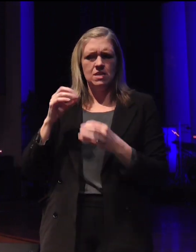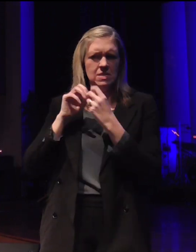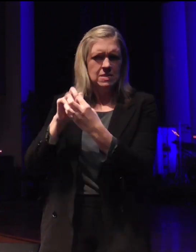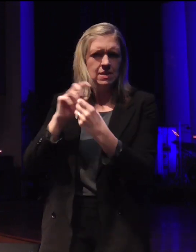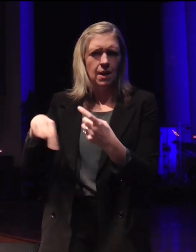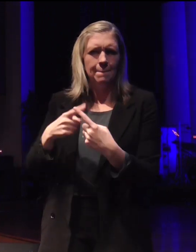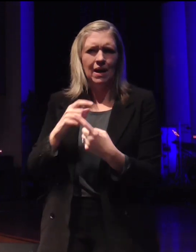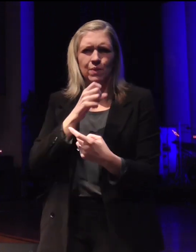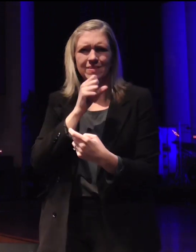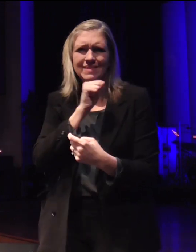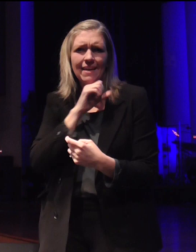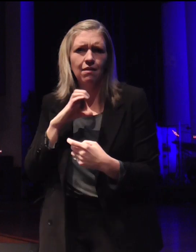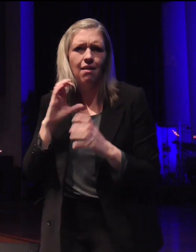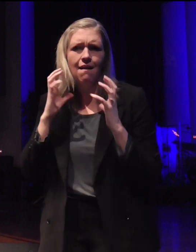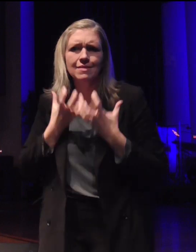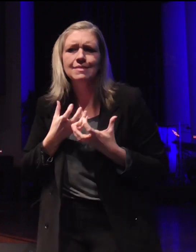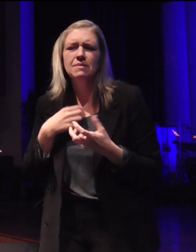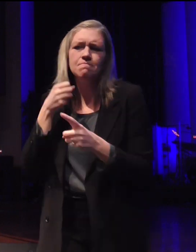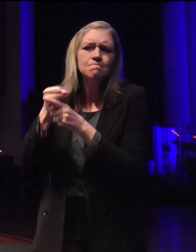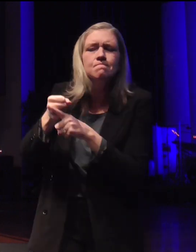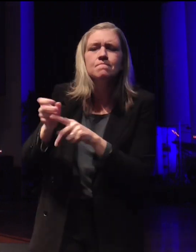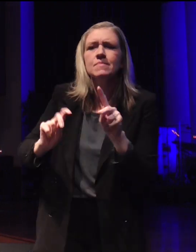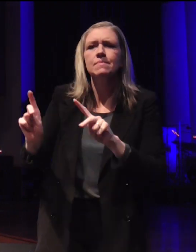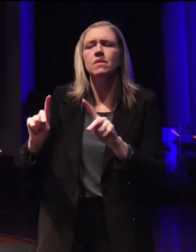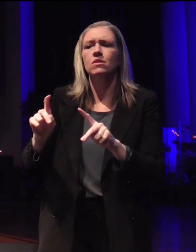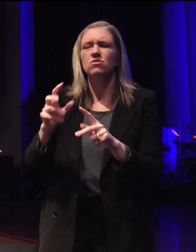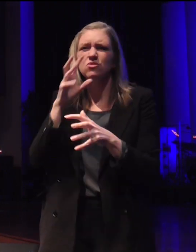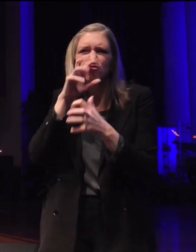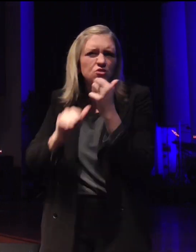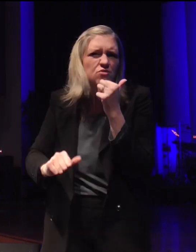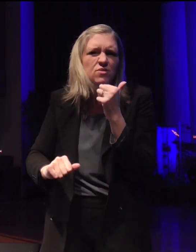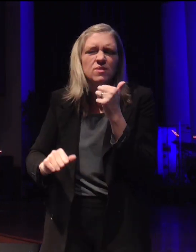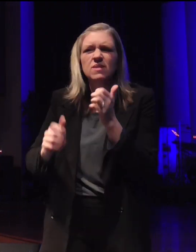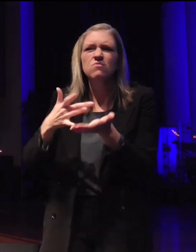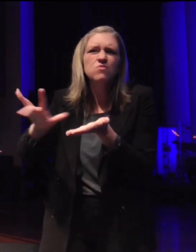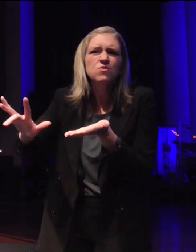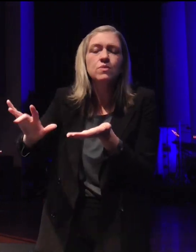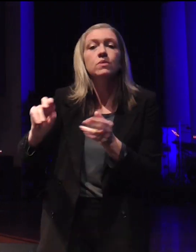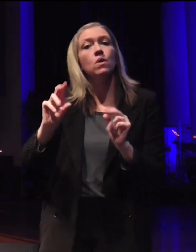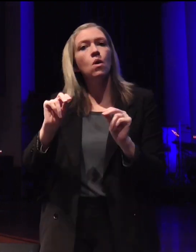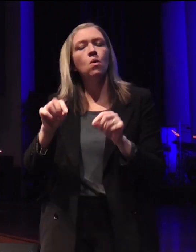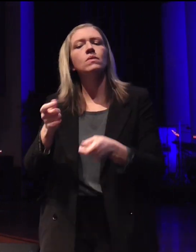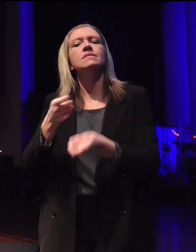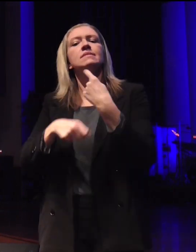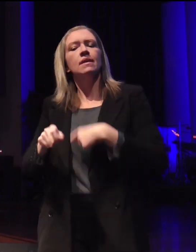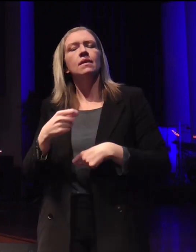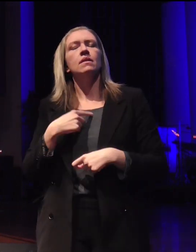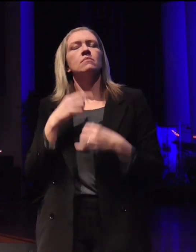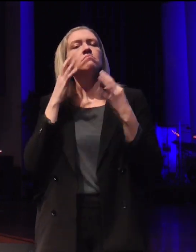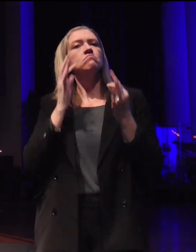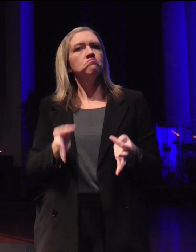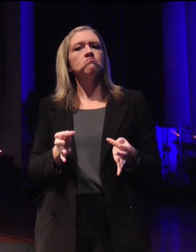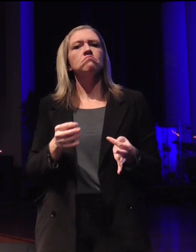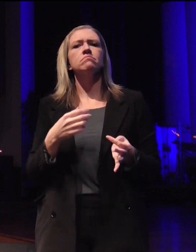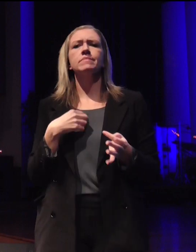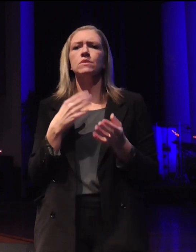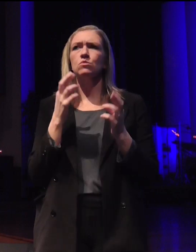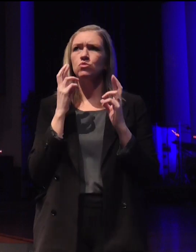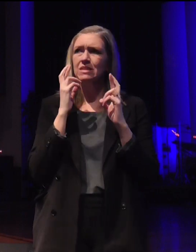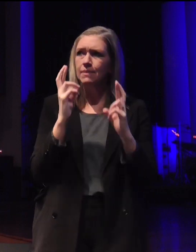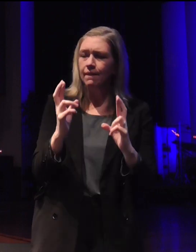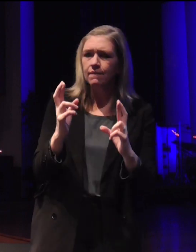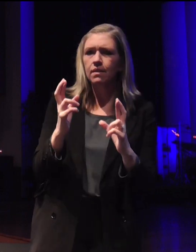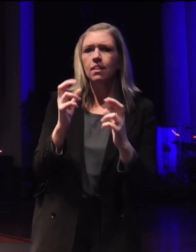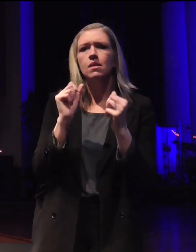and do it by punching people in the face and being rude about it. Instead, I choose to be respectful